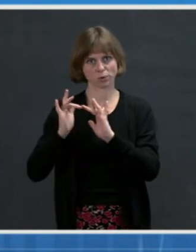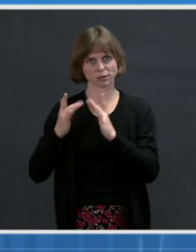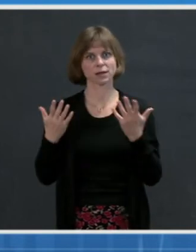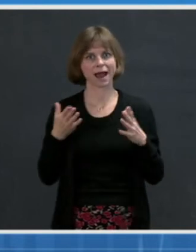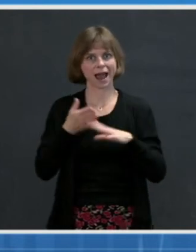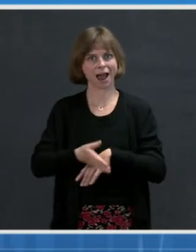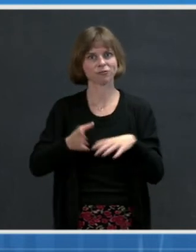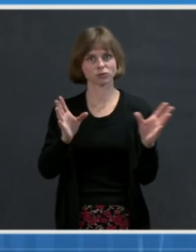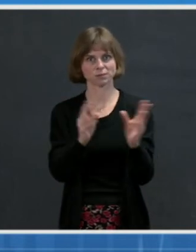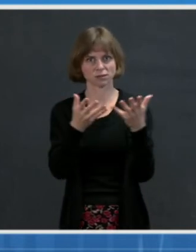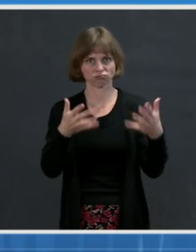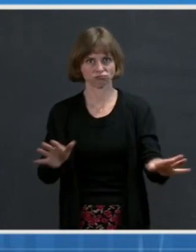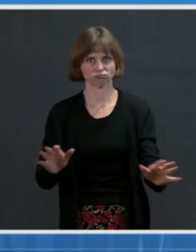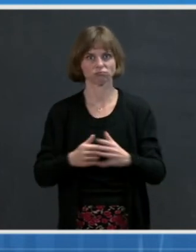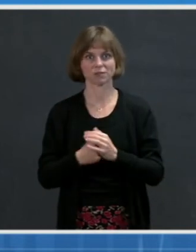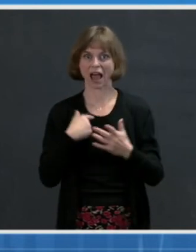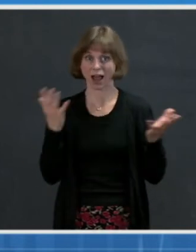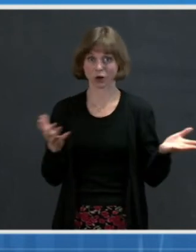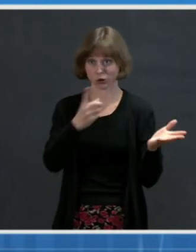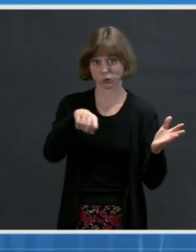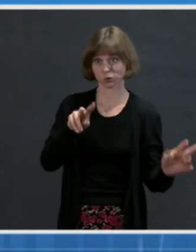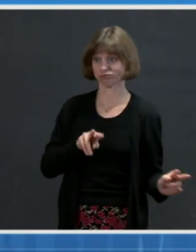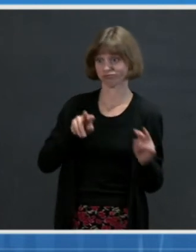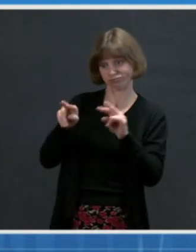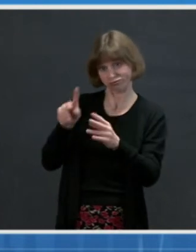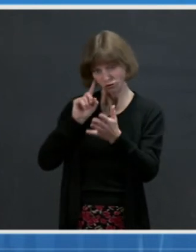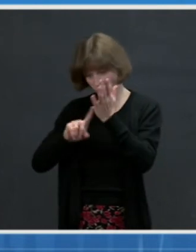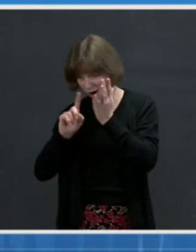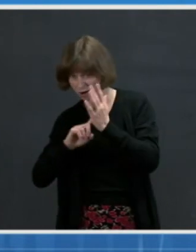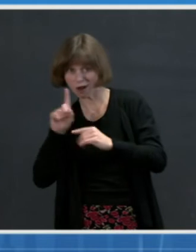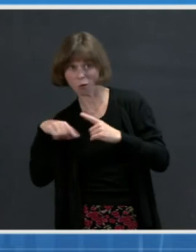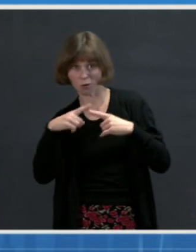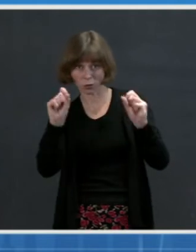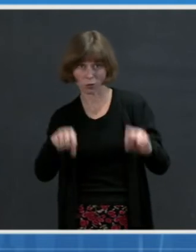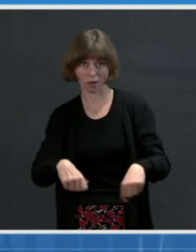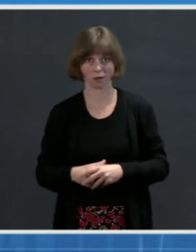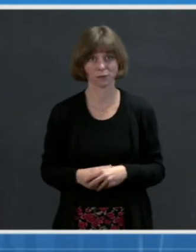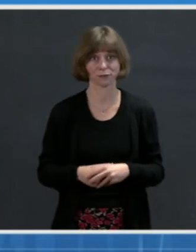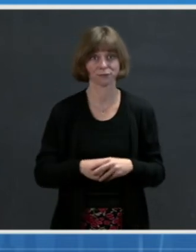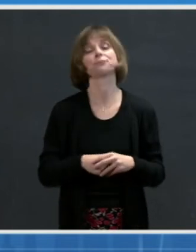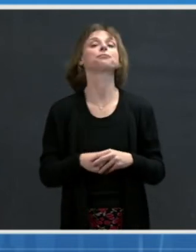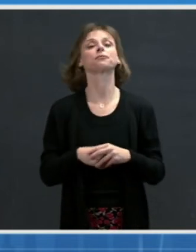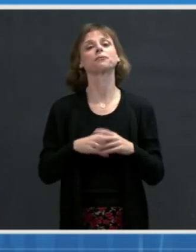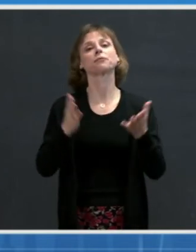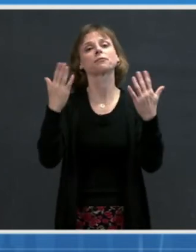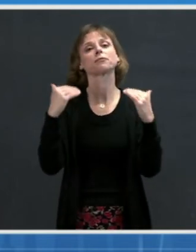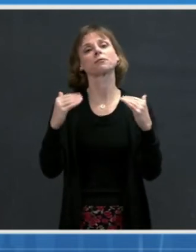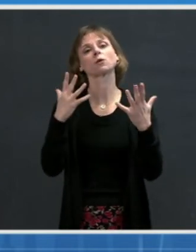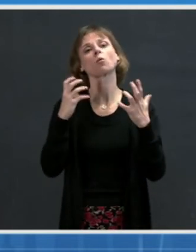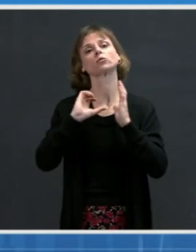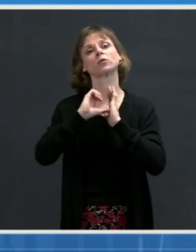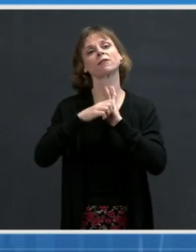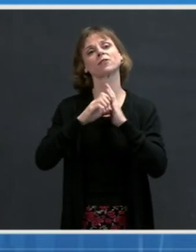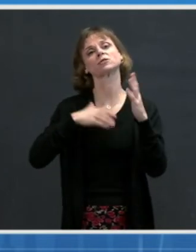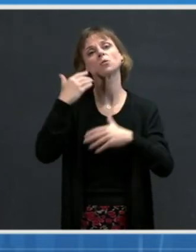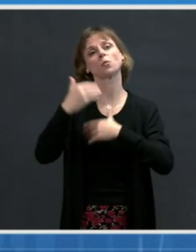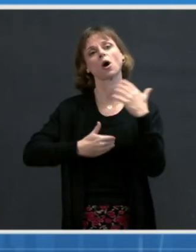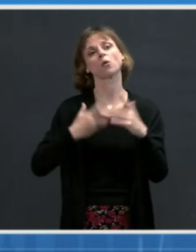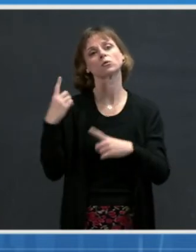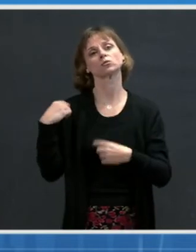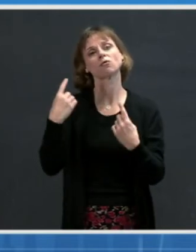I encourage you to check it out when you're able. Next, I would like to take a moment to highlight the progress made so far in our efforts